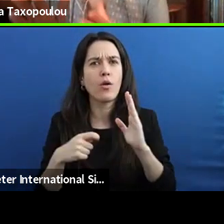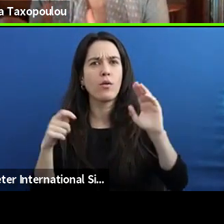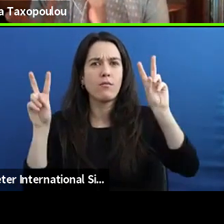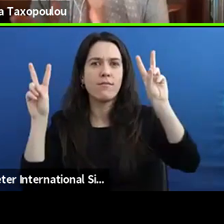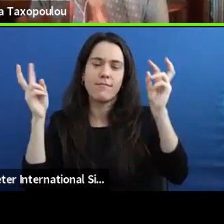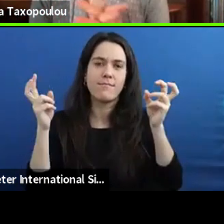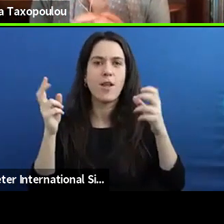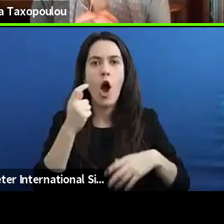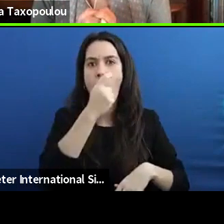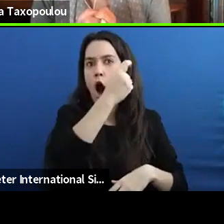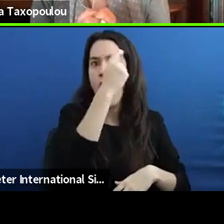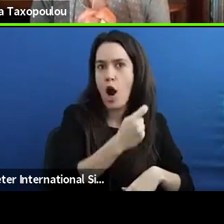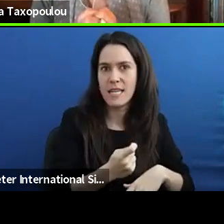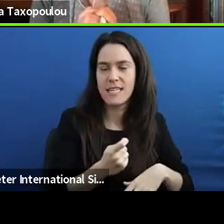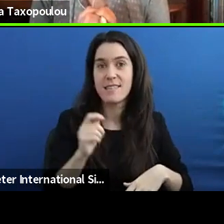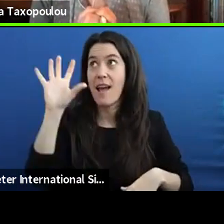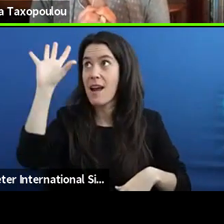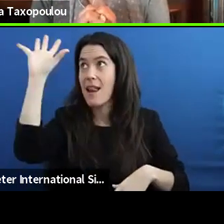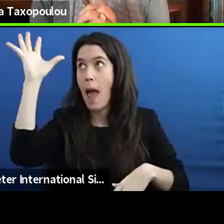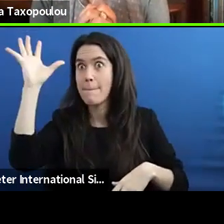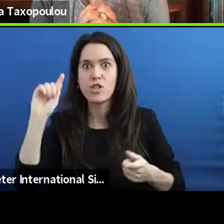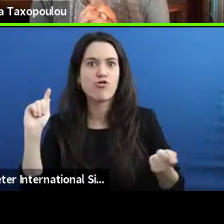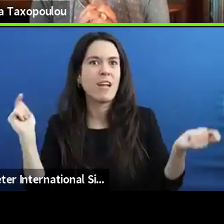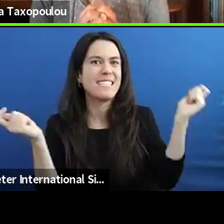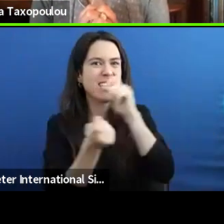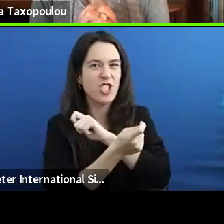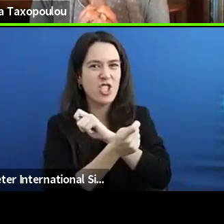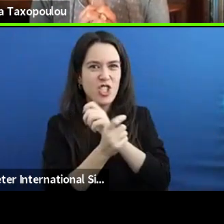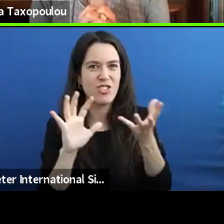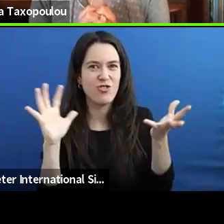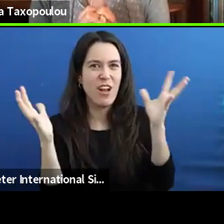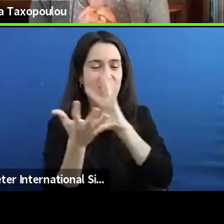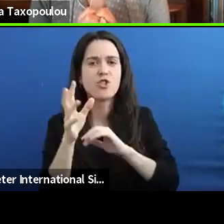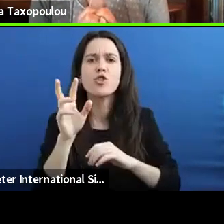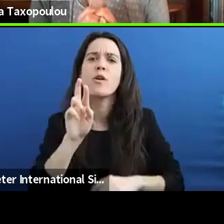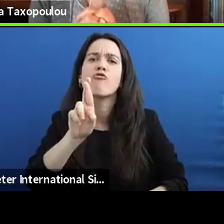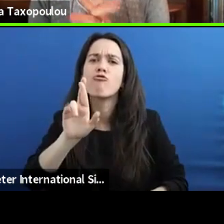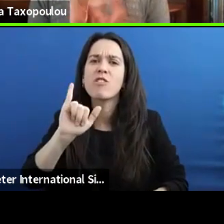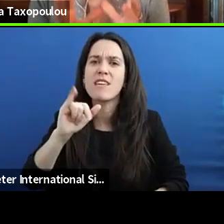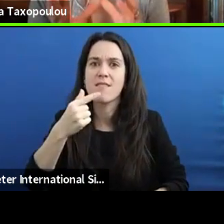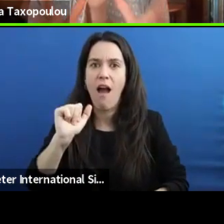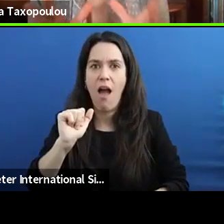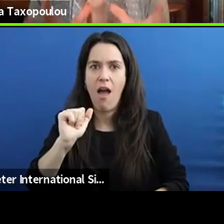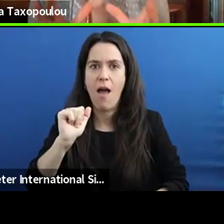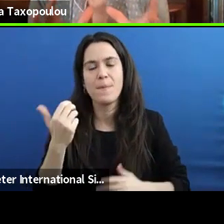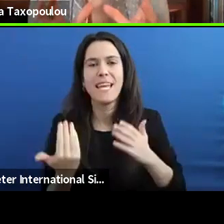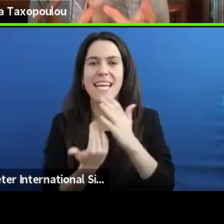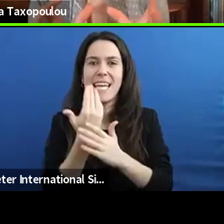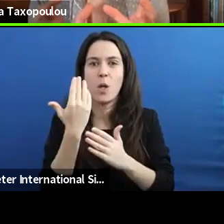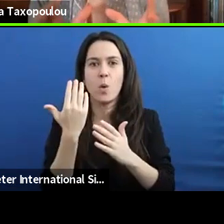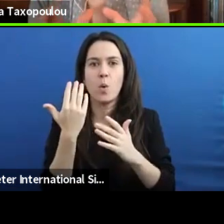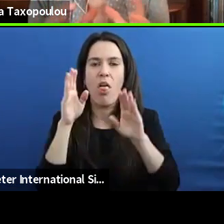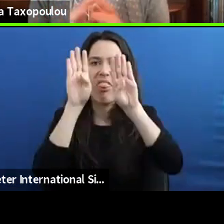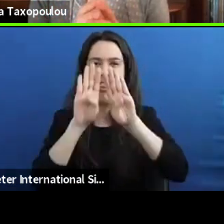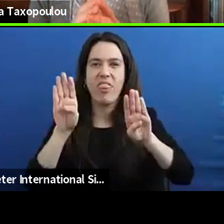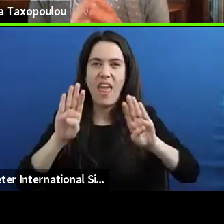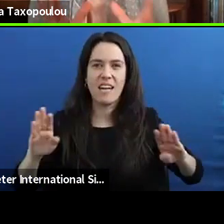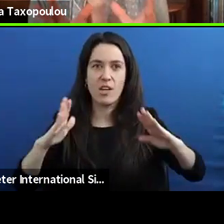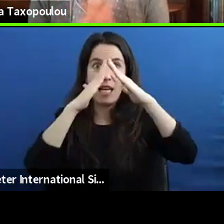Climate Transition, in Riga, the new theater institute. So why did